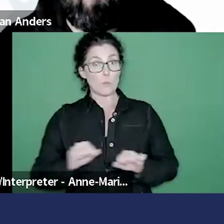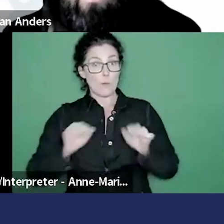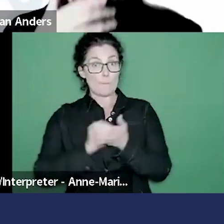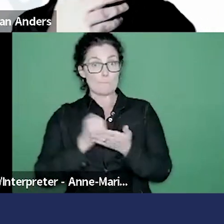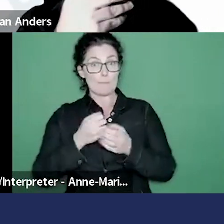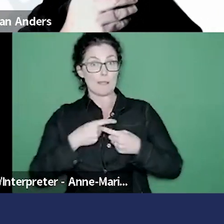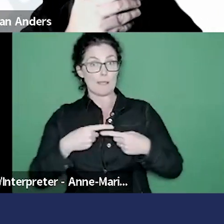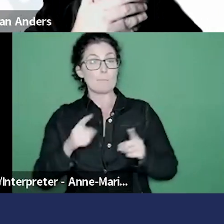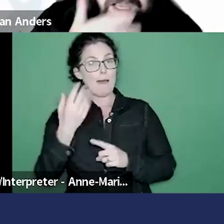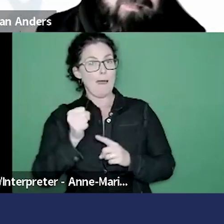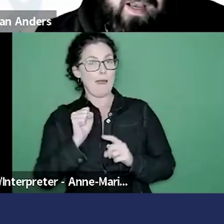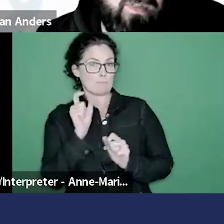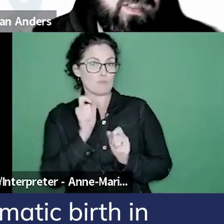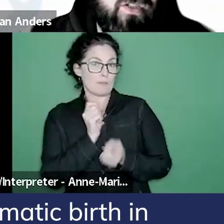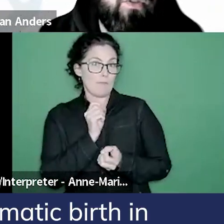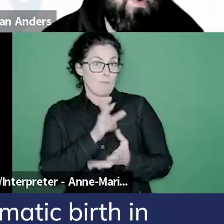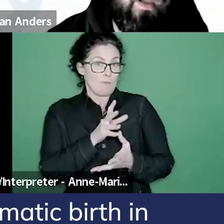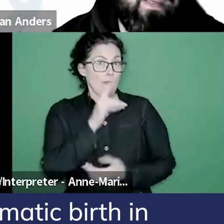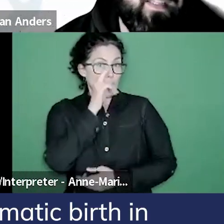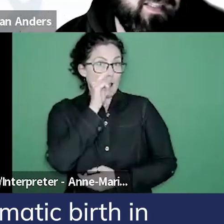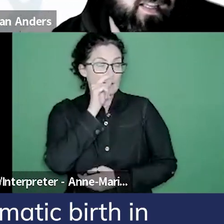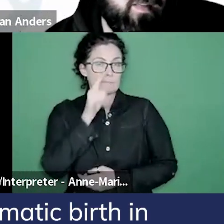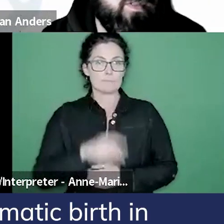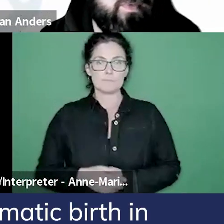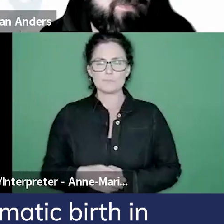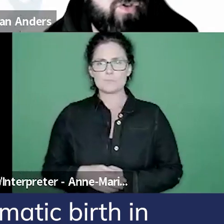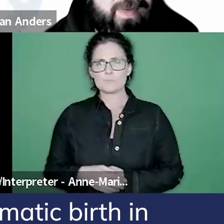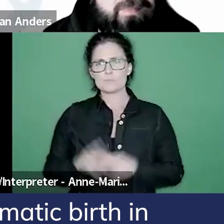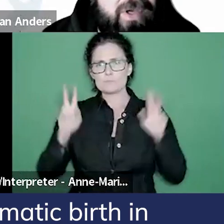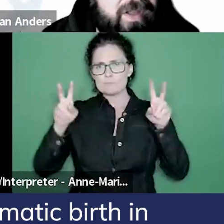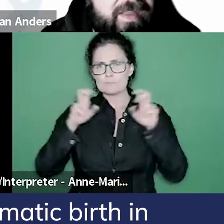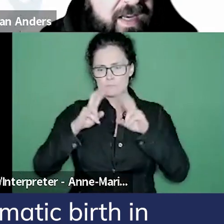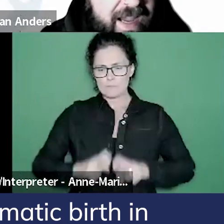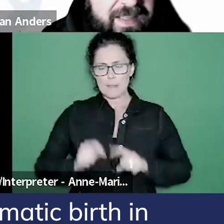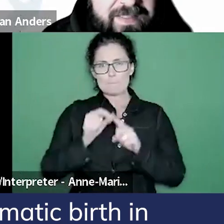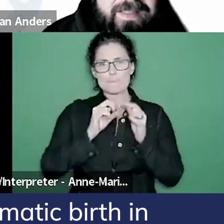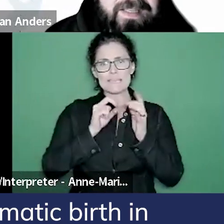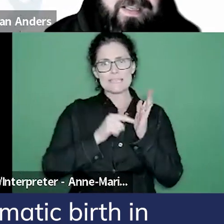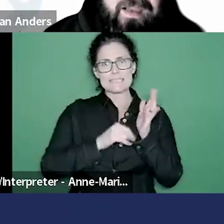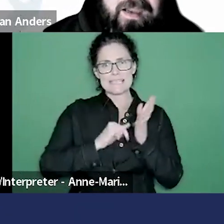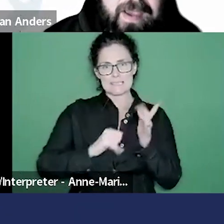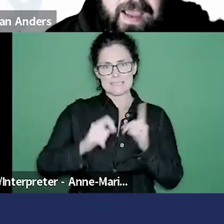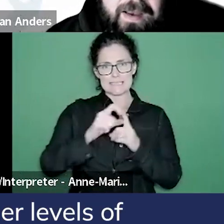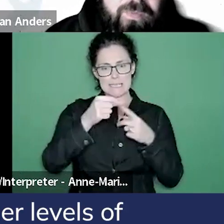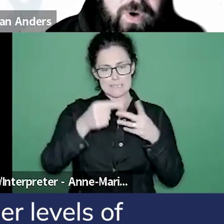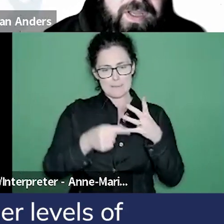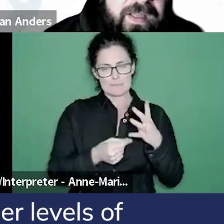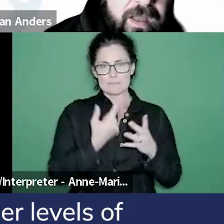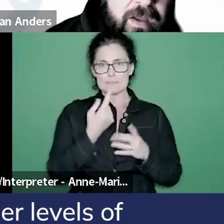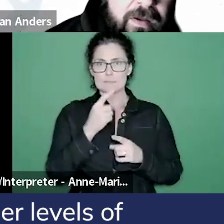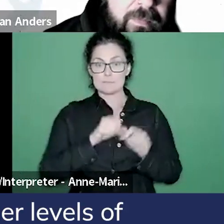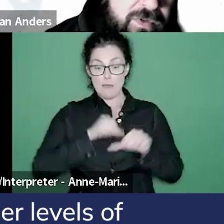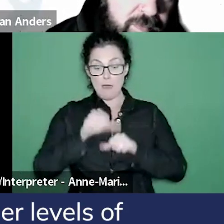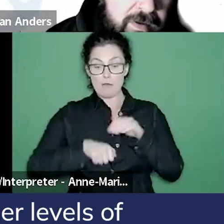a review of that. And it was into PTSD symptoms after traumatic birth in dads. And